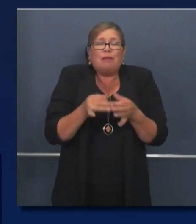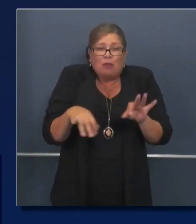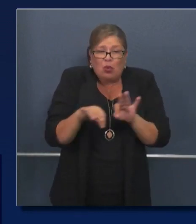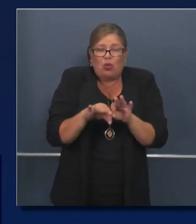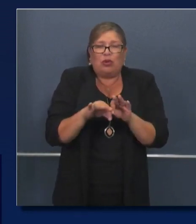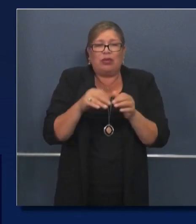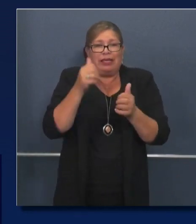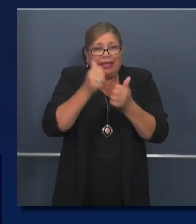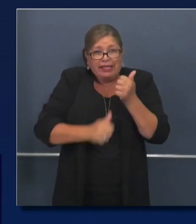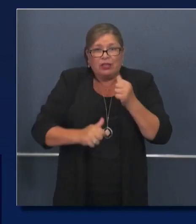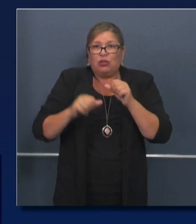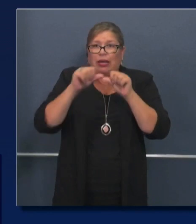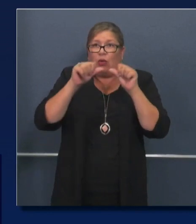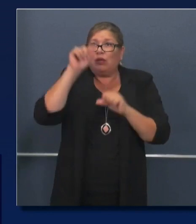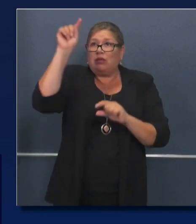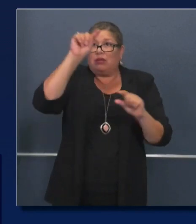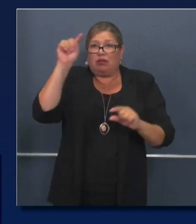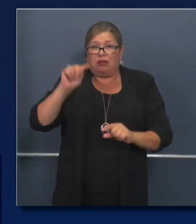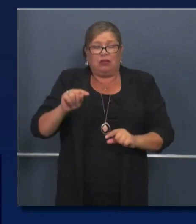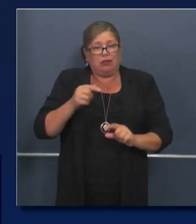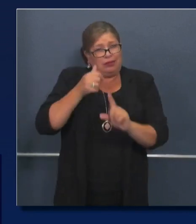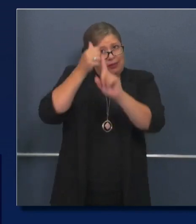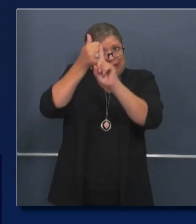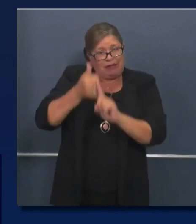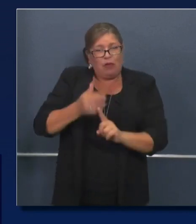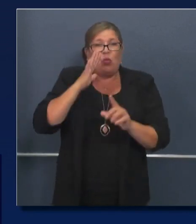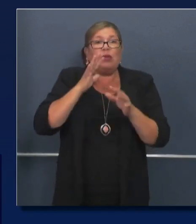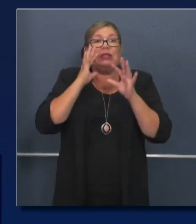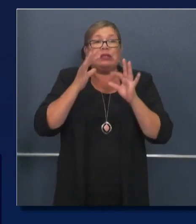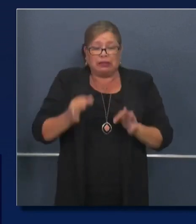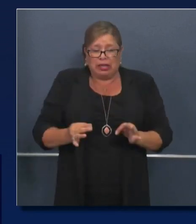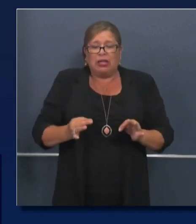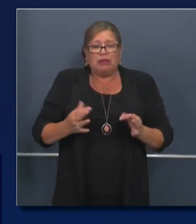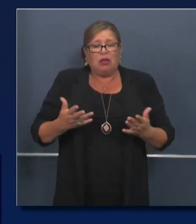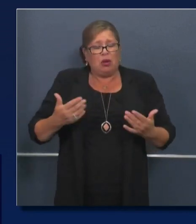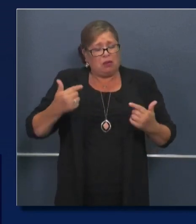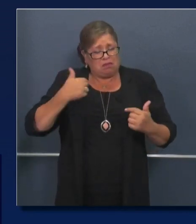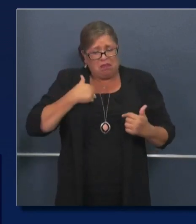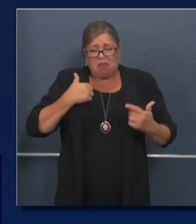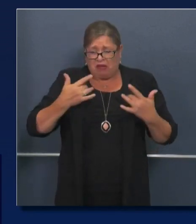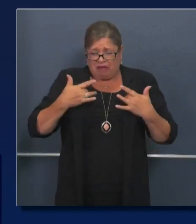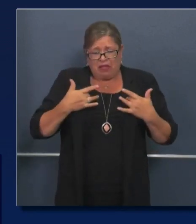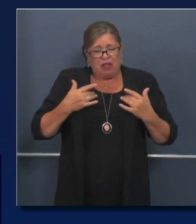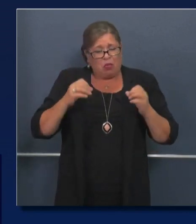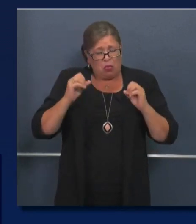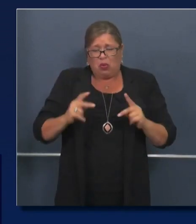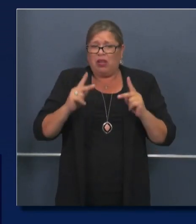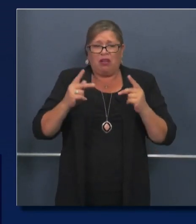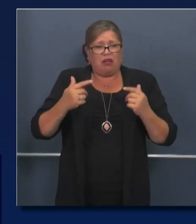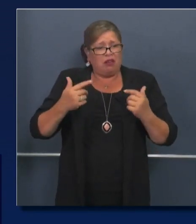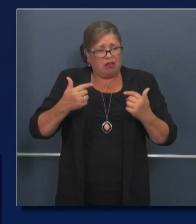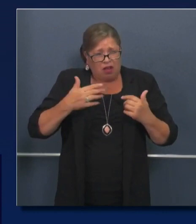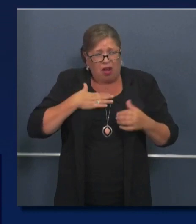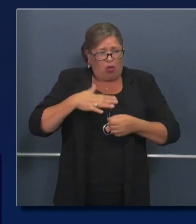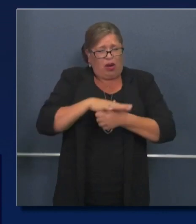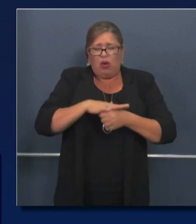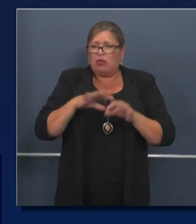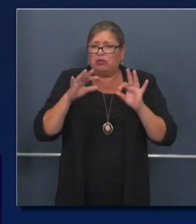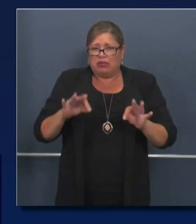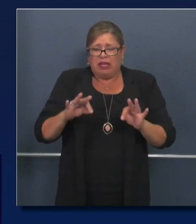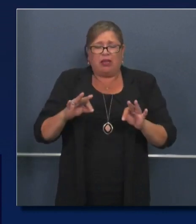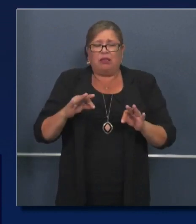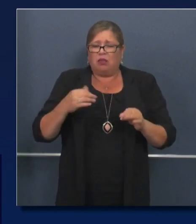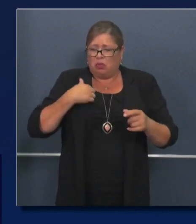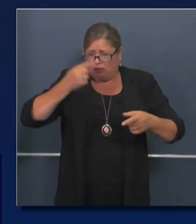determine when to attest to the local plans based upon local